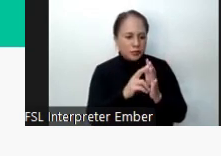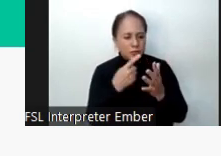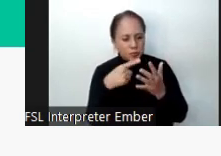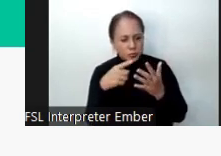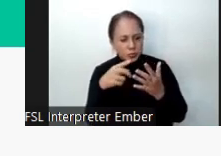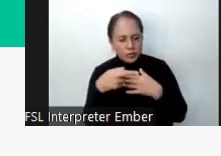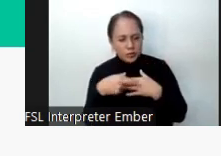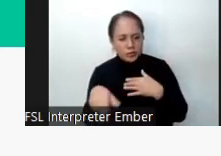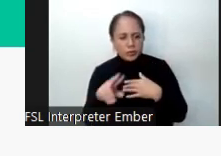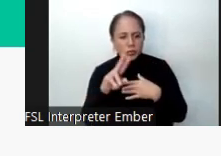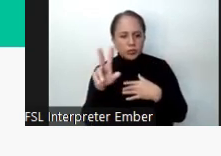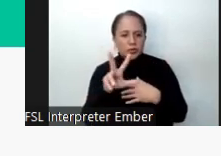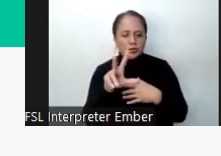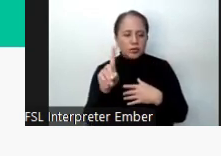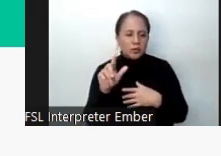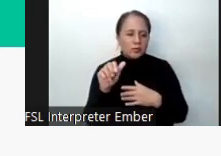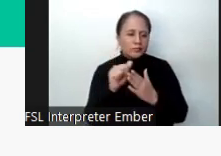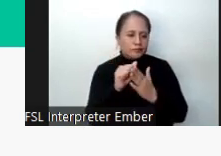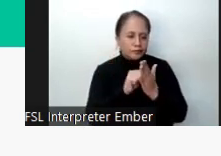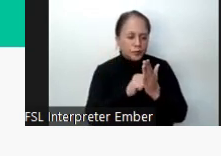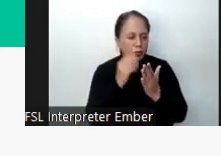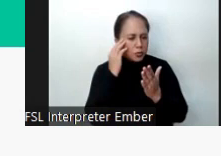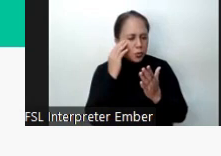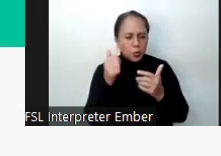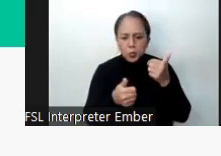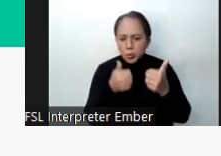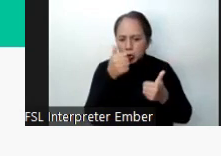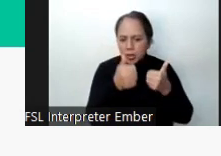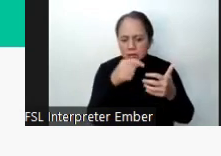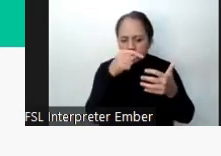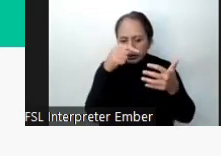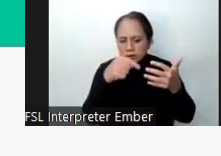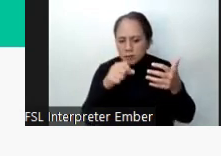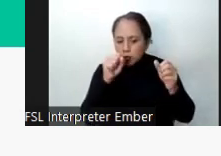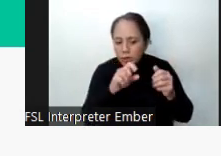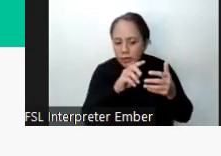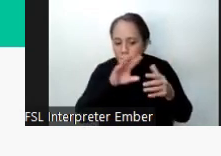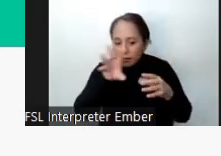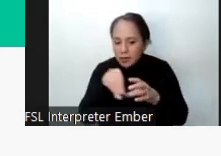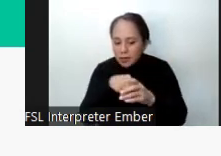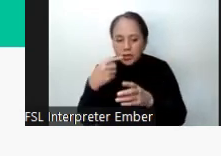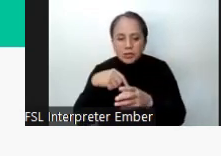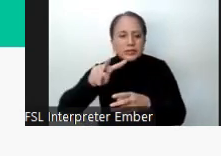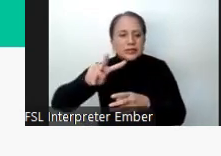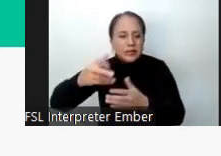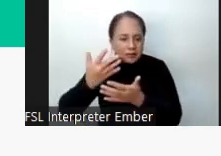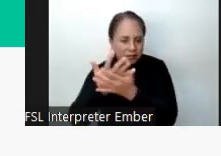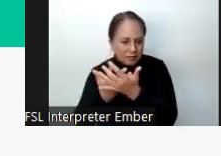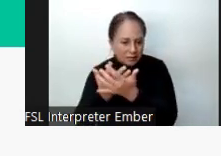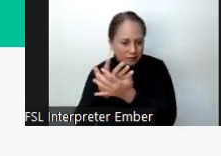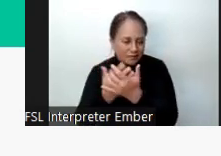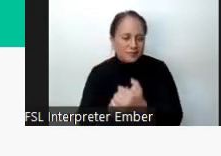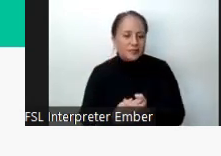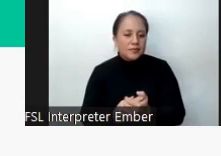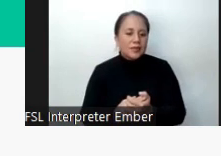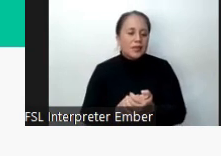references used in the 31 articles to discern which among these may be included in our second screening.